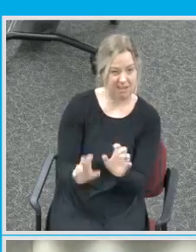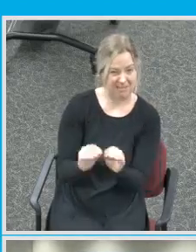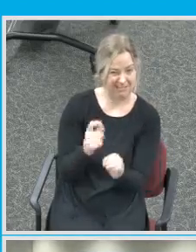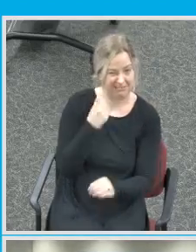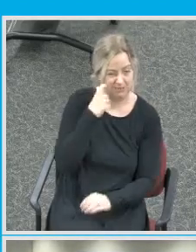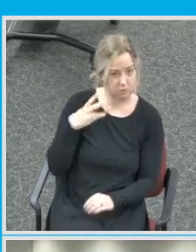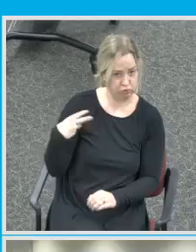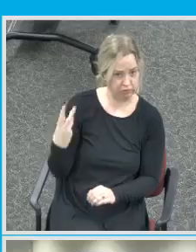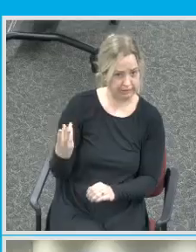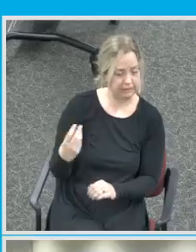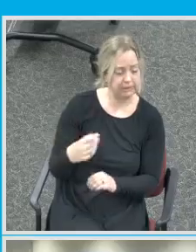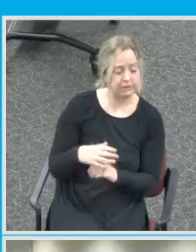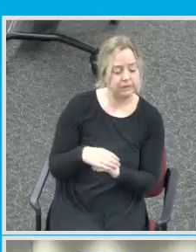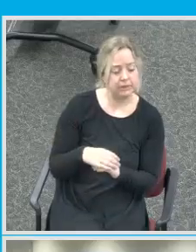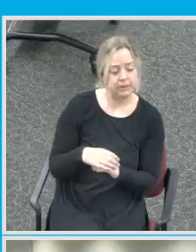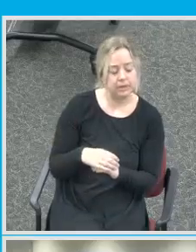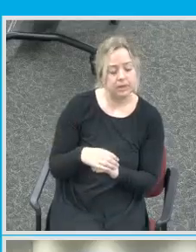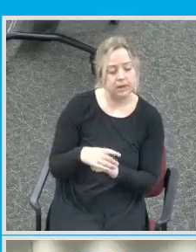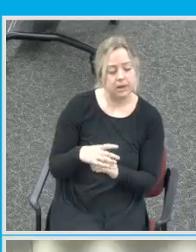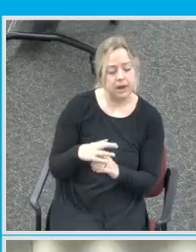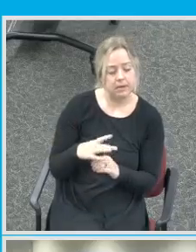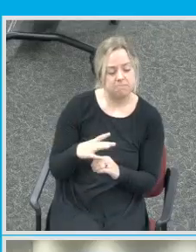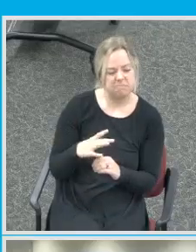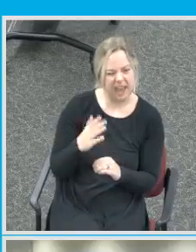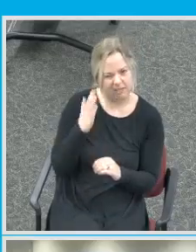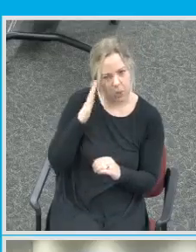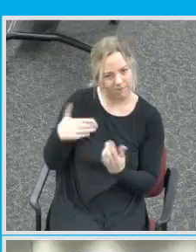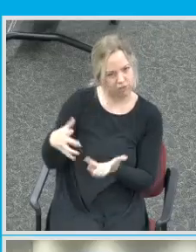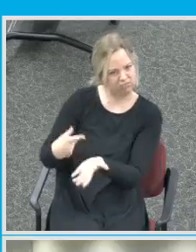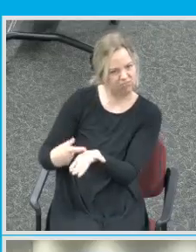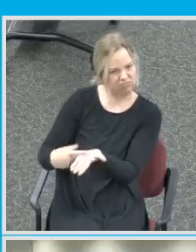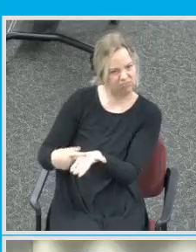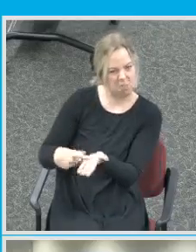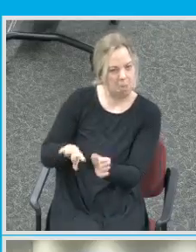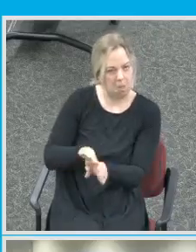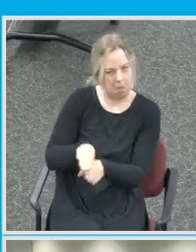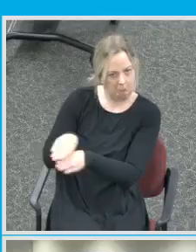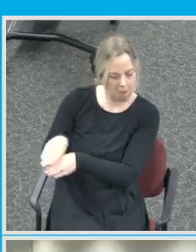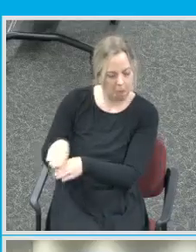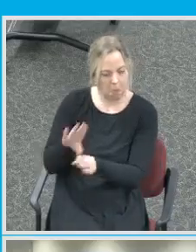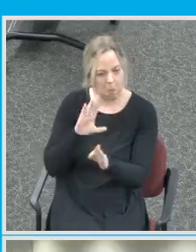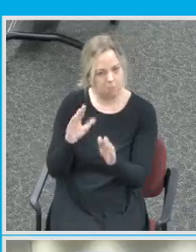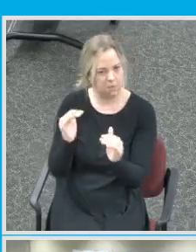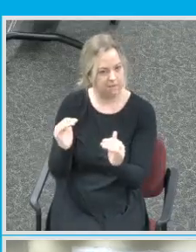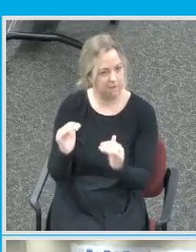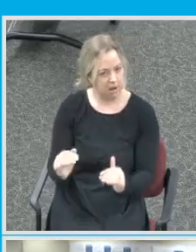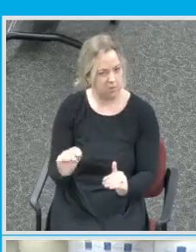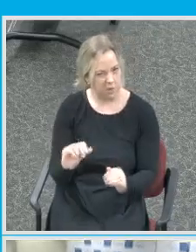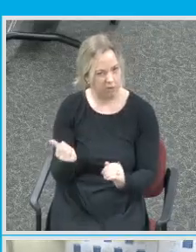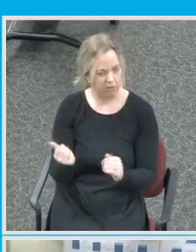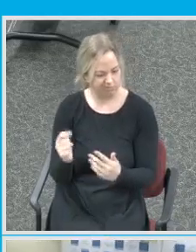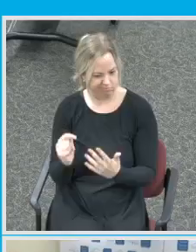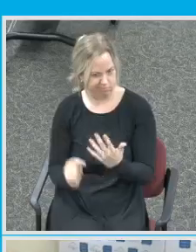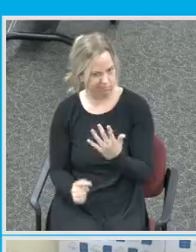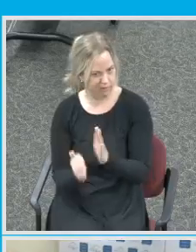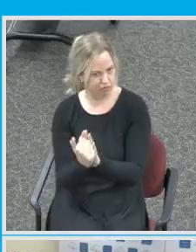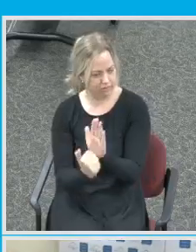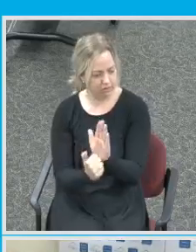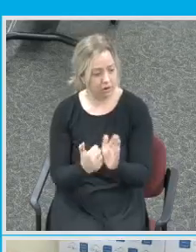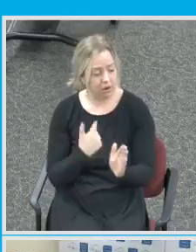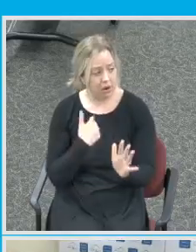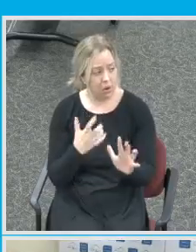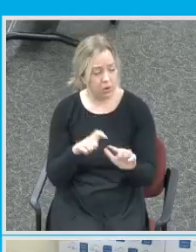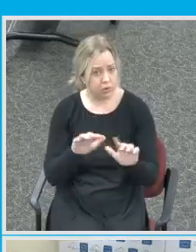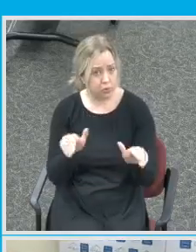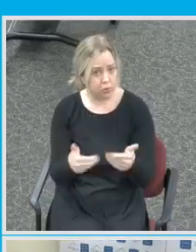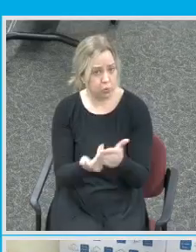Washington, and we've already covered that, so I will move on to a couple of other items. I'd like to introduce